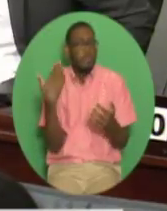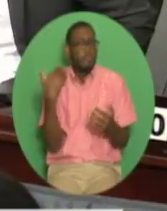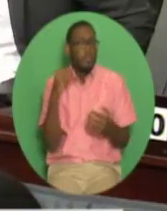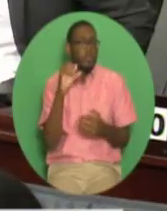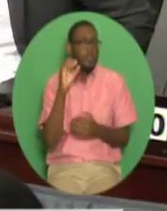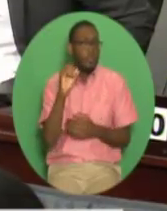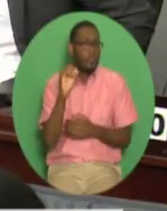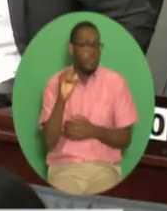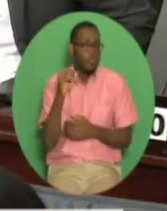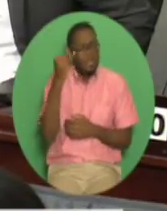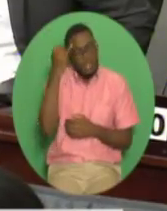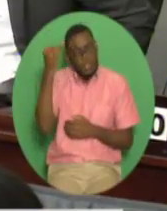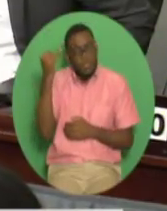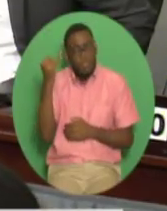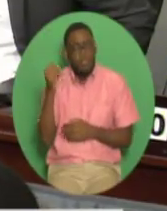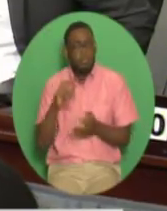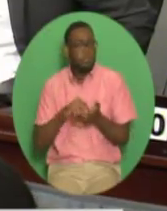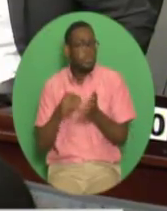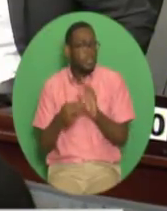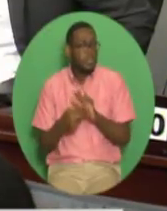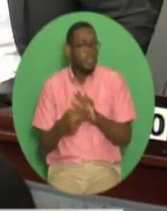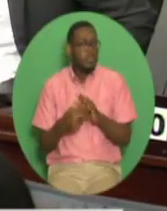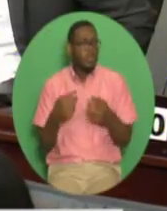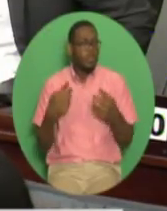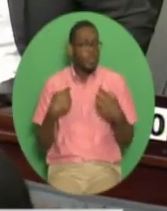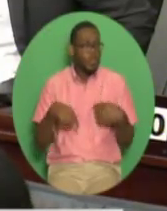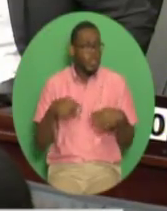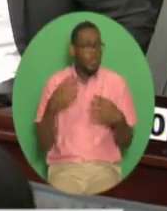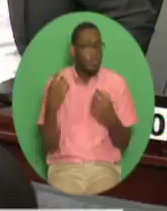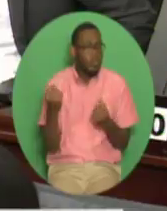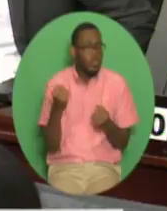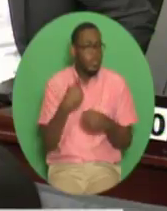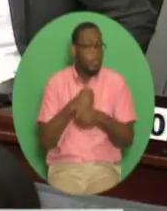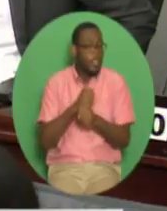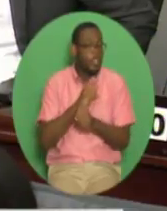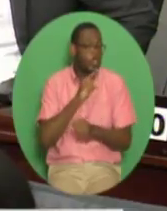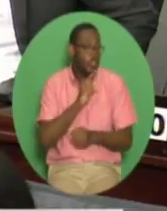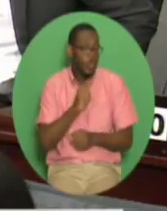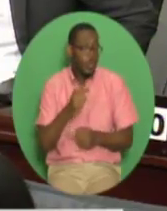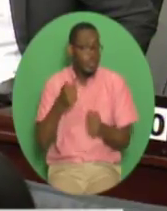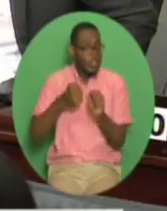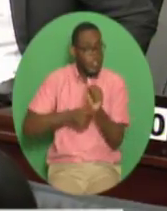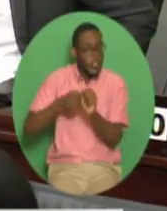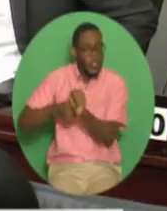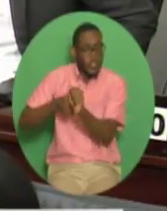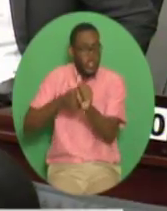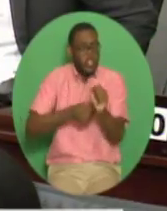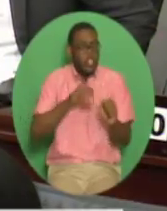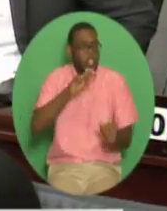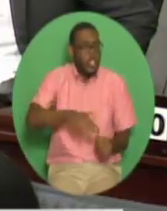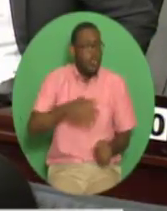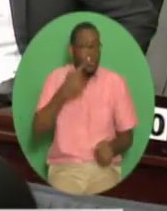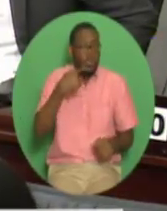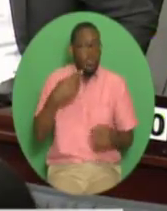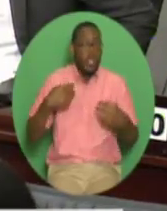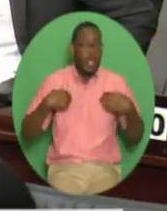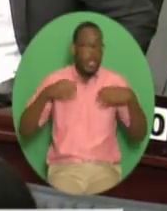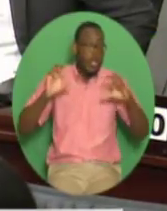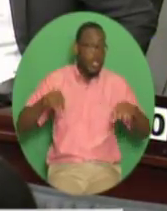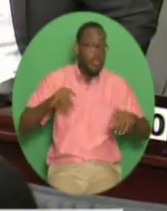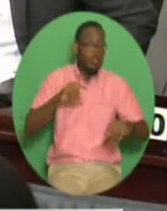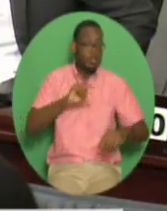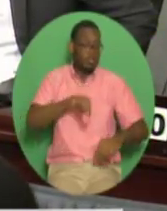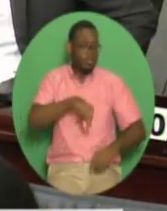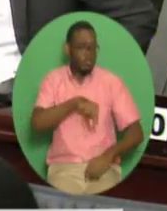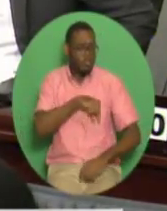previously. And that is to ensure that every child who is so qualified